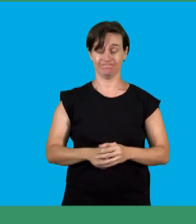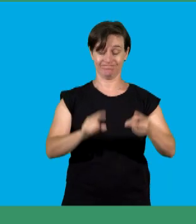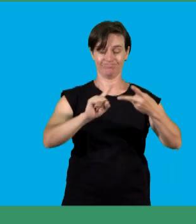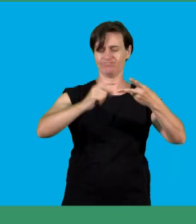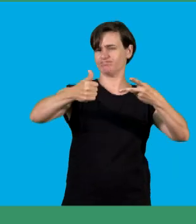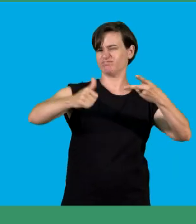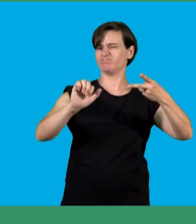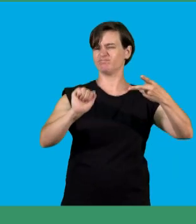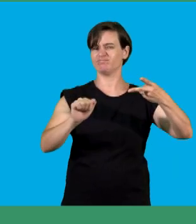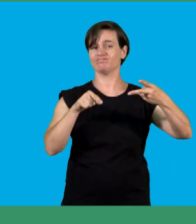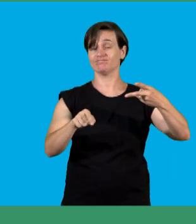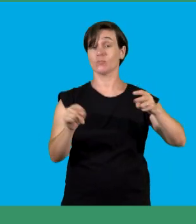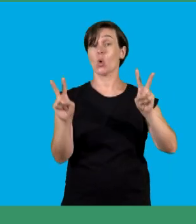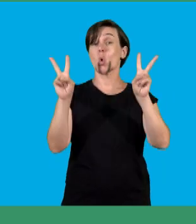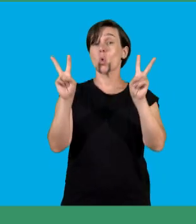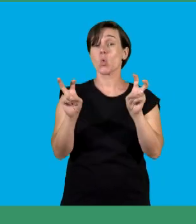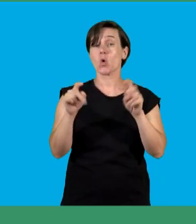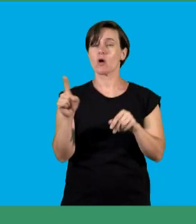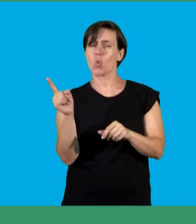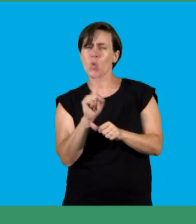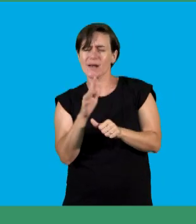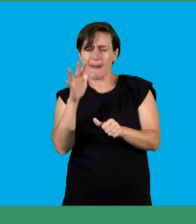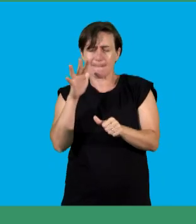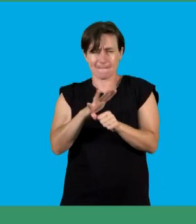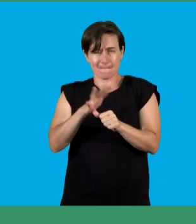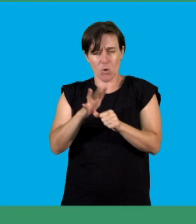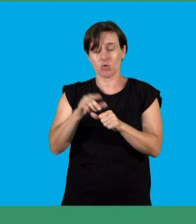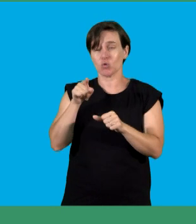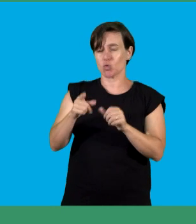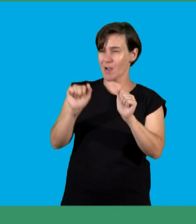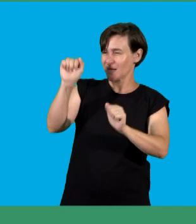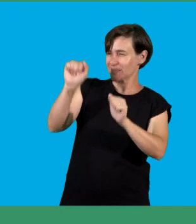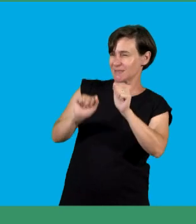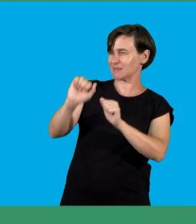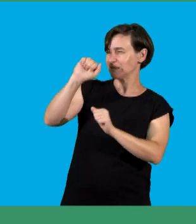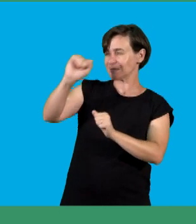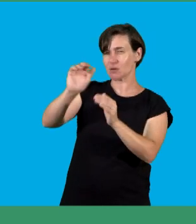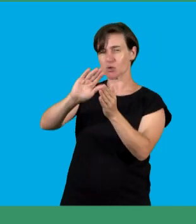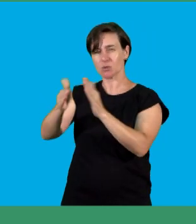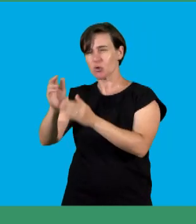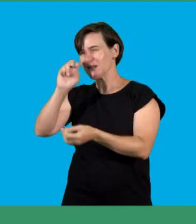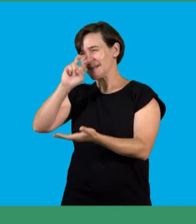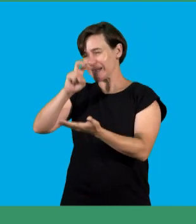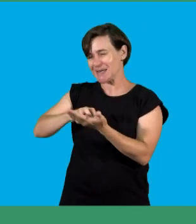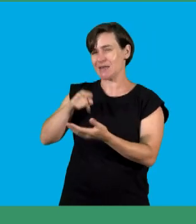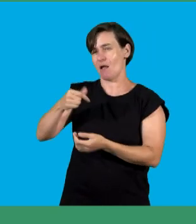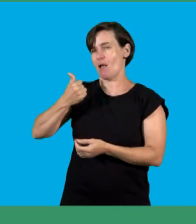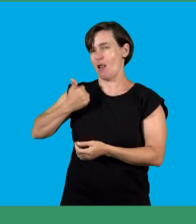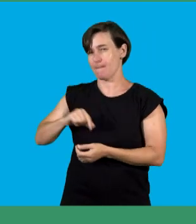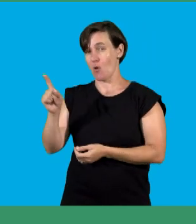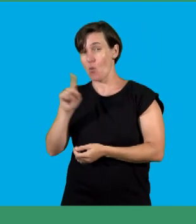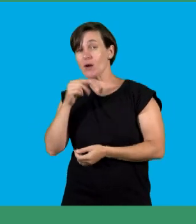first question says, quote the importance of assessing needs and desires in